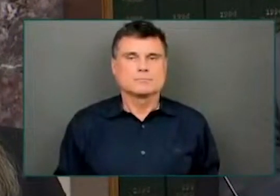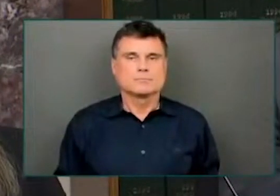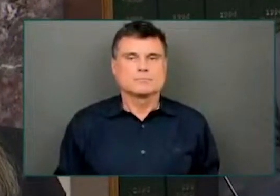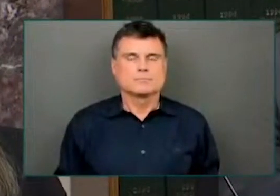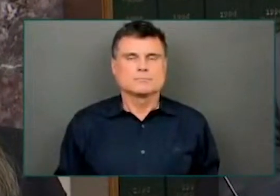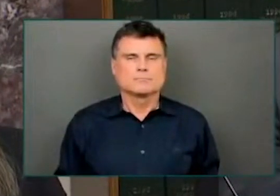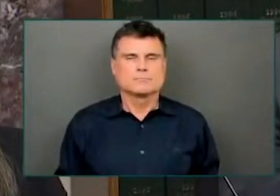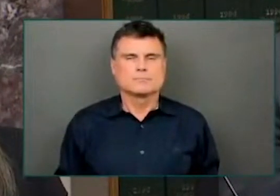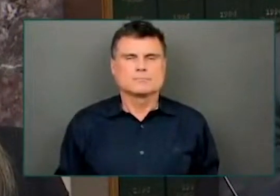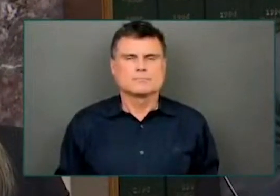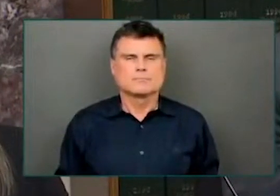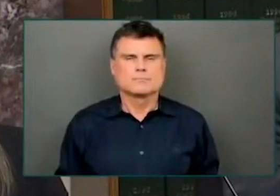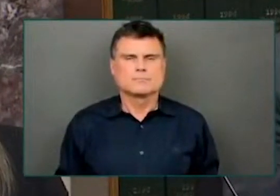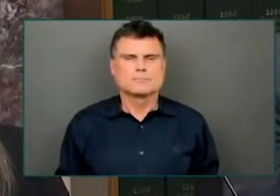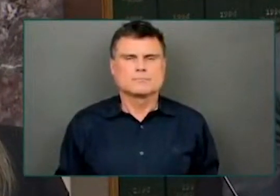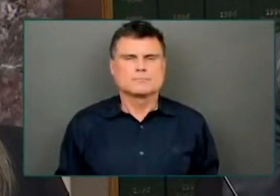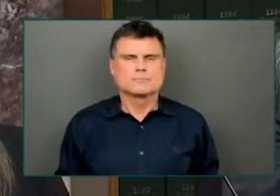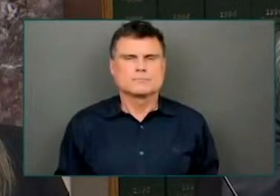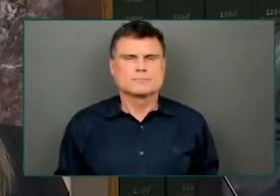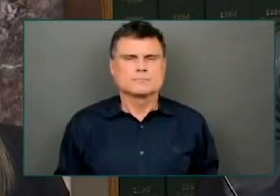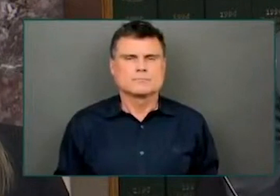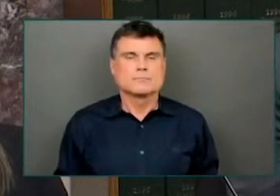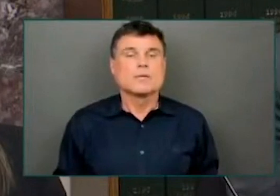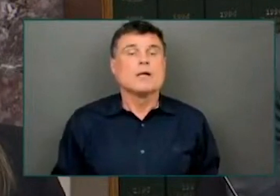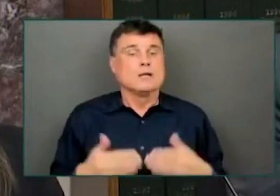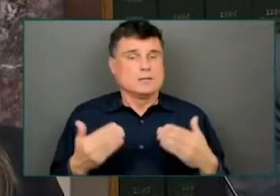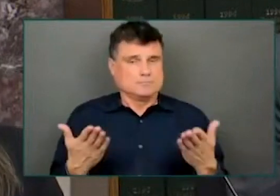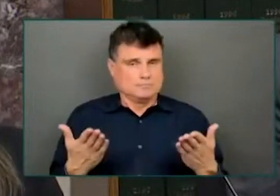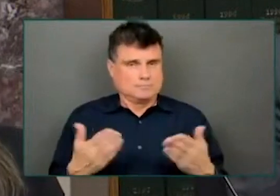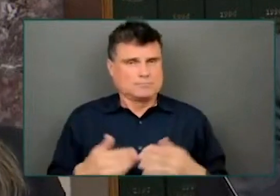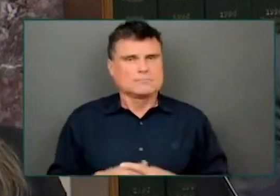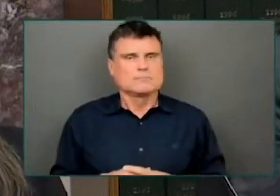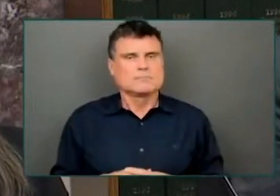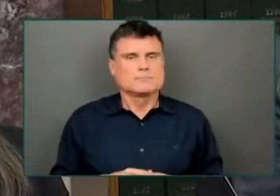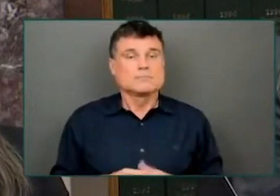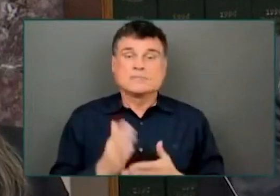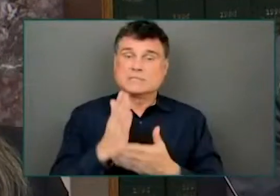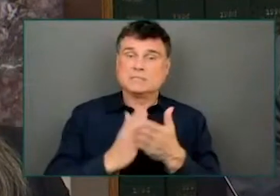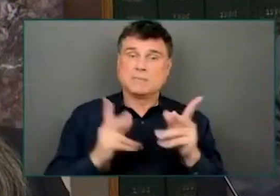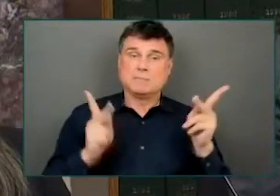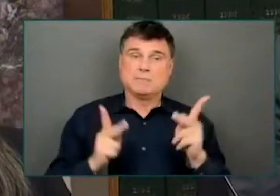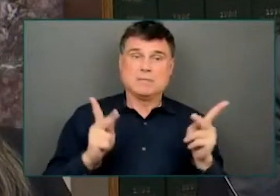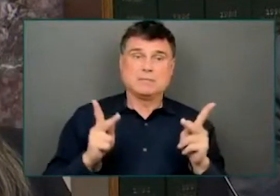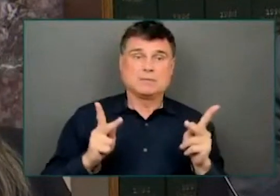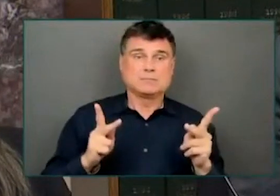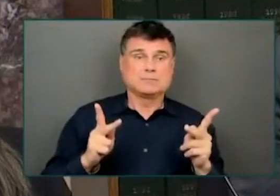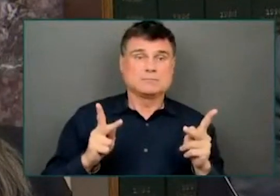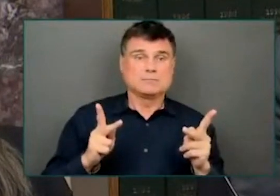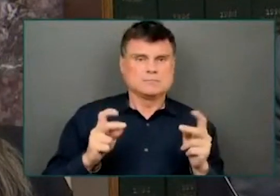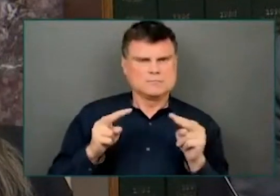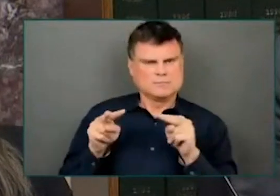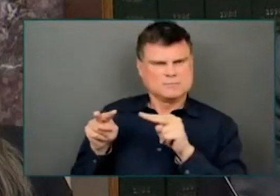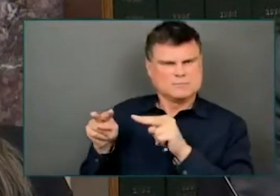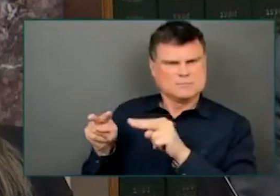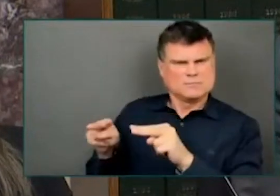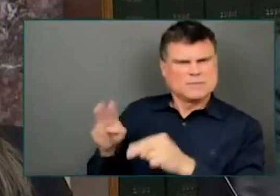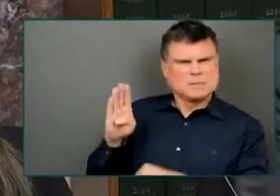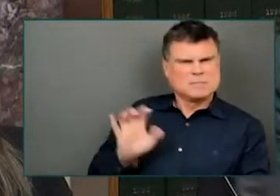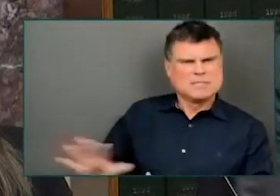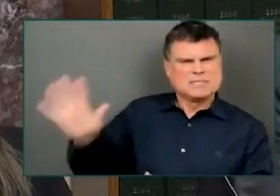Mr. Speaker, while some would choose to watch as ordinary British Columbians are left behind, we are working hard to close gaps that were made worse by the